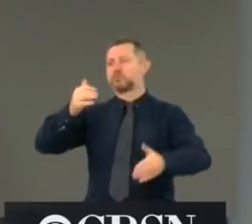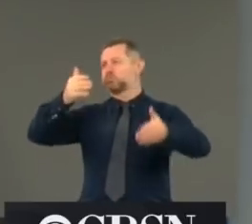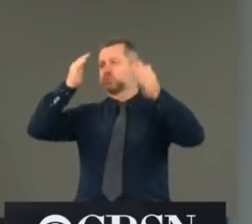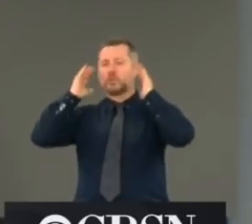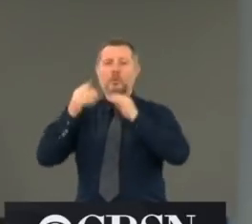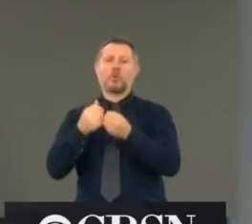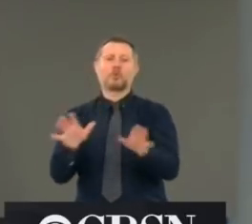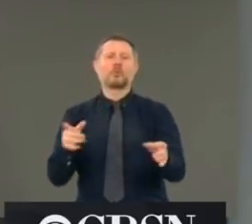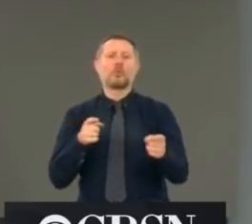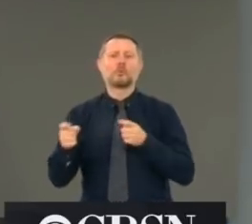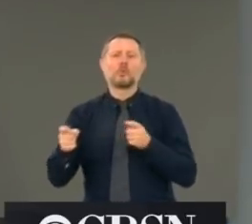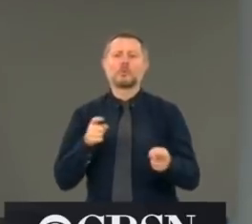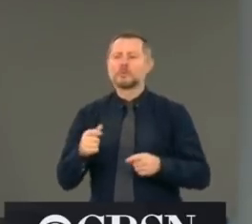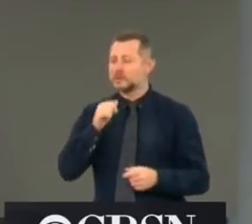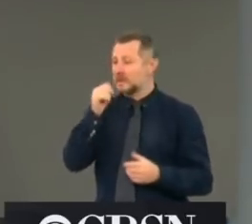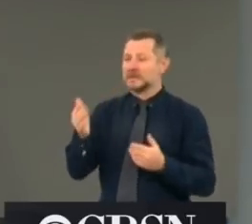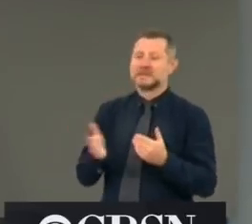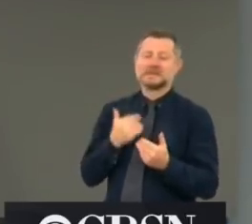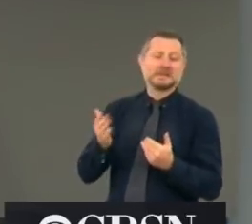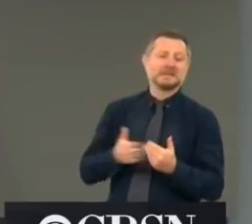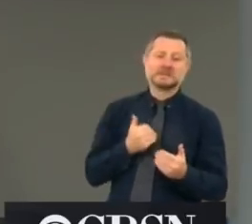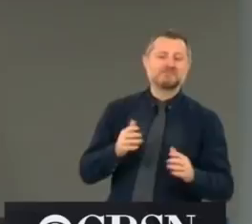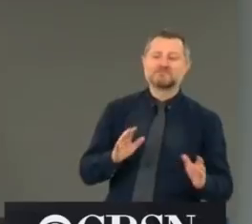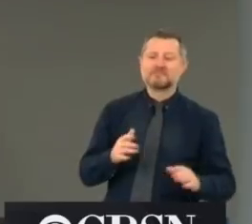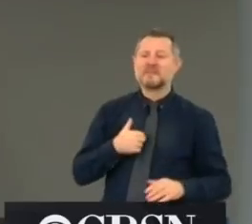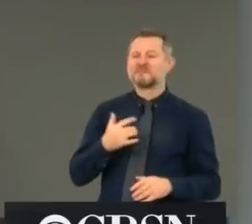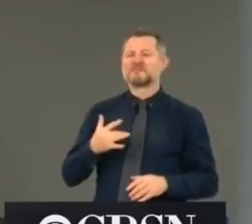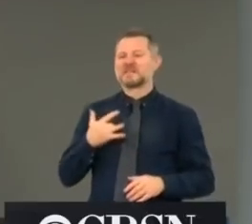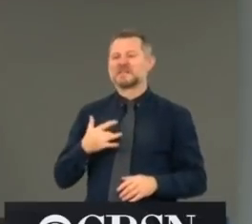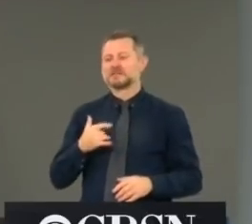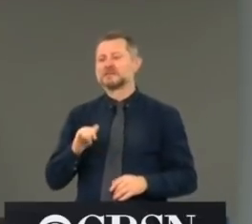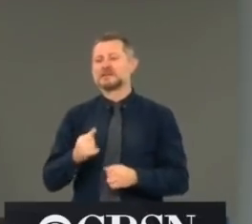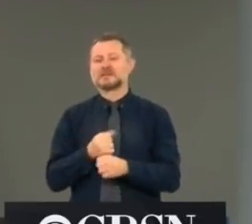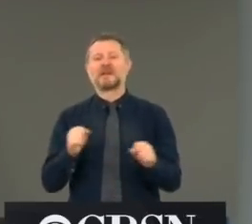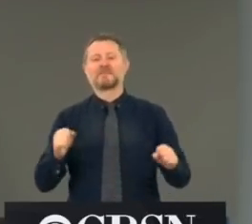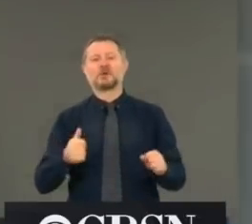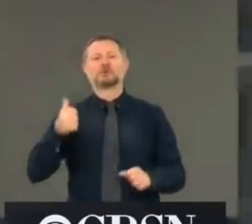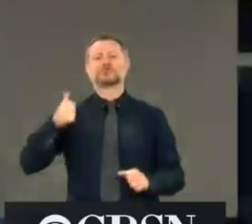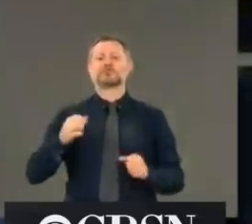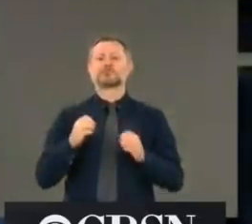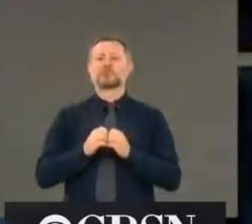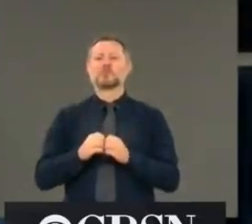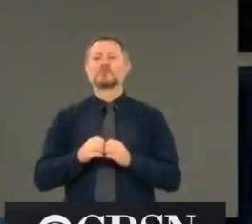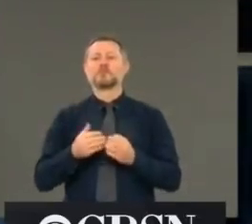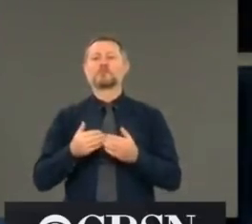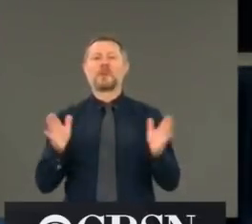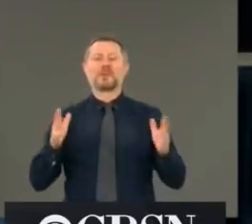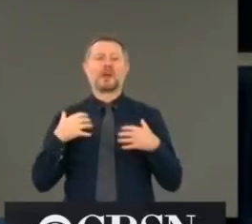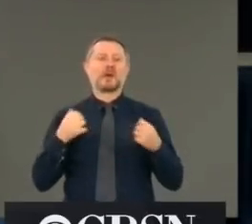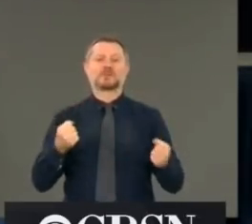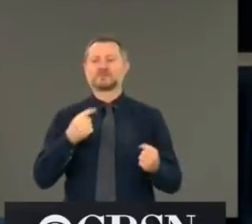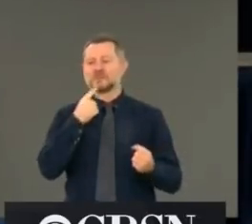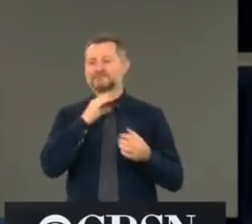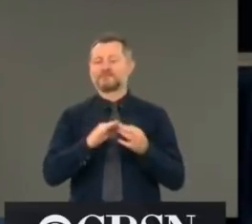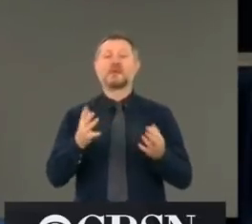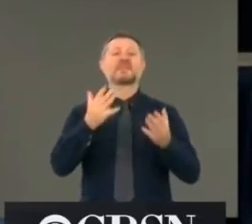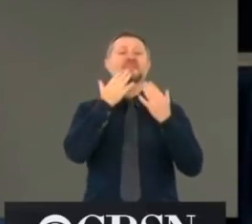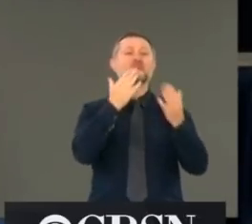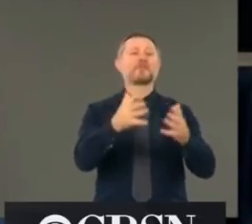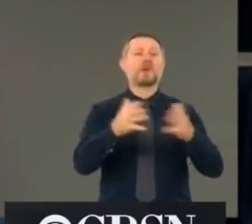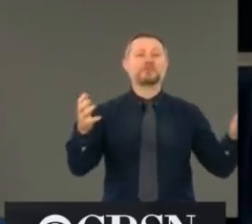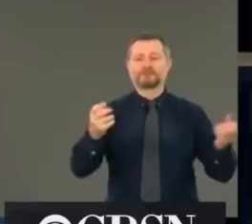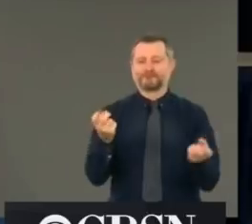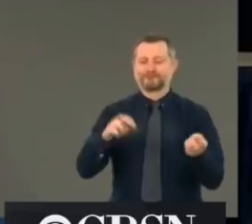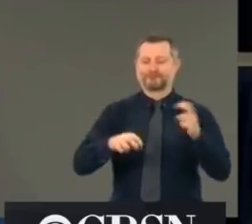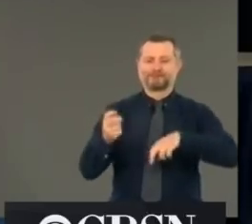tough decision, but this is the best public health practice that I can think about. Thank you guys very much. Thanks. Have a great